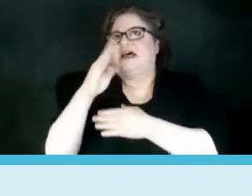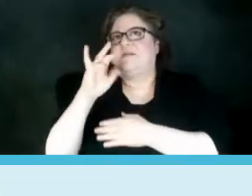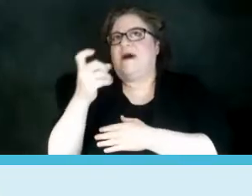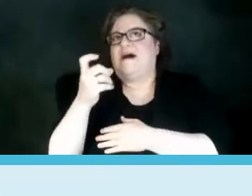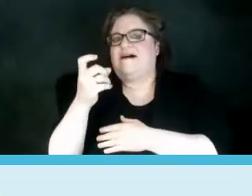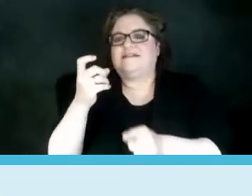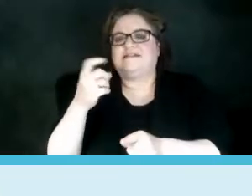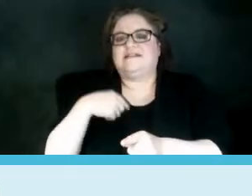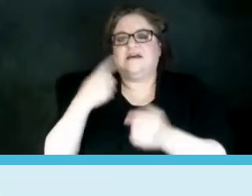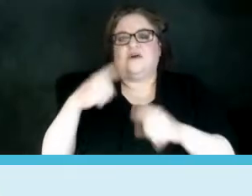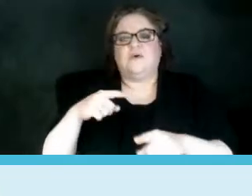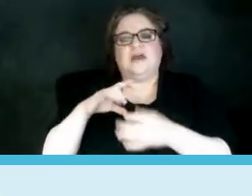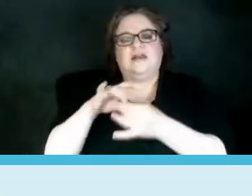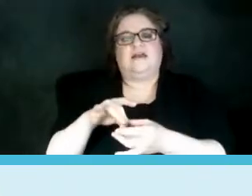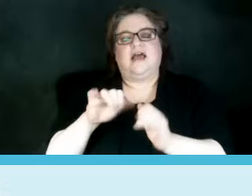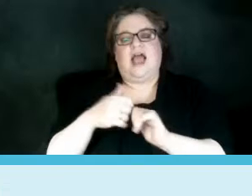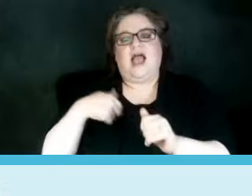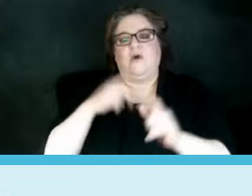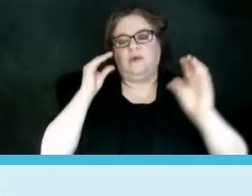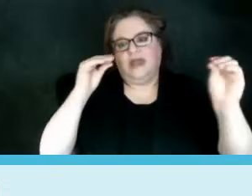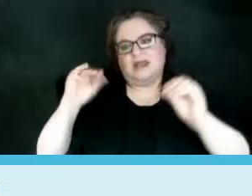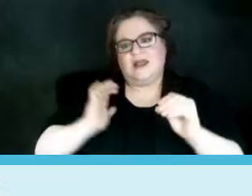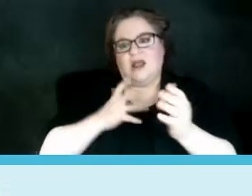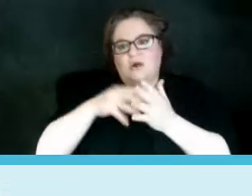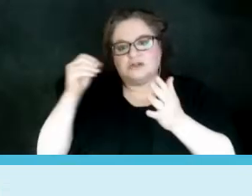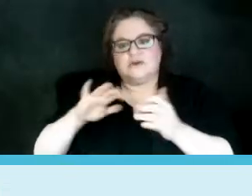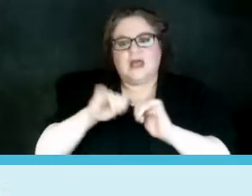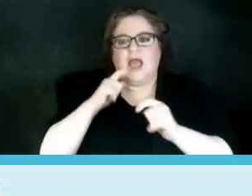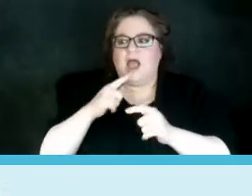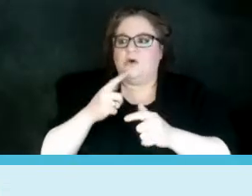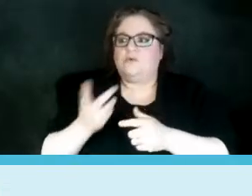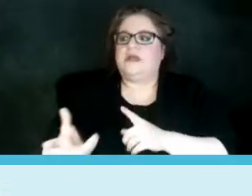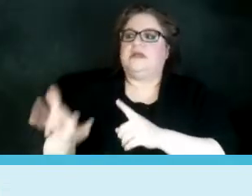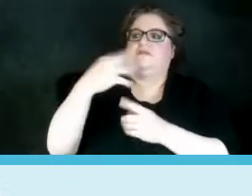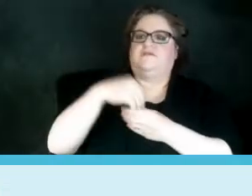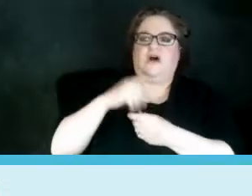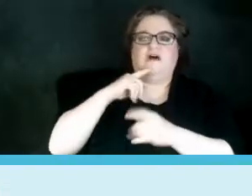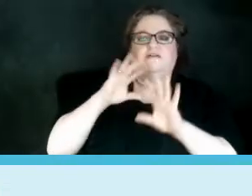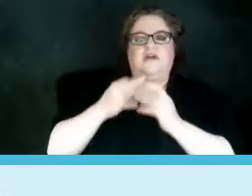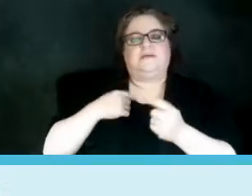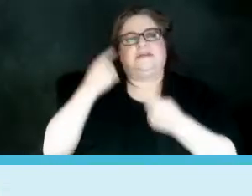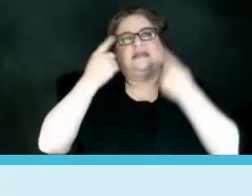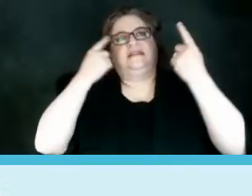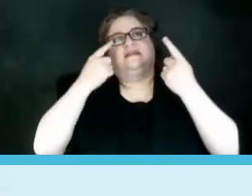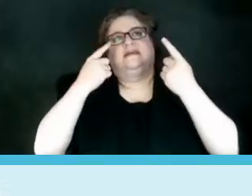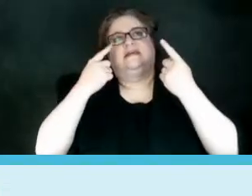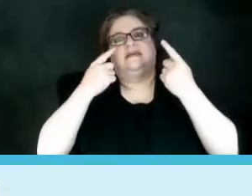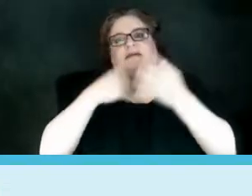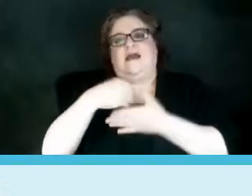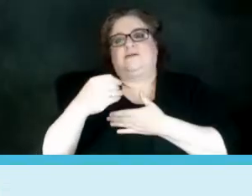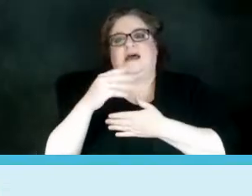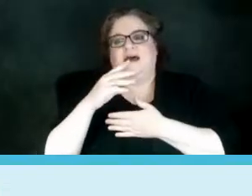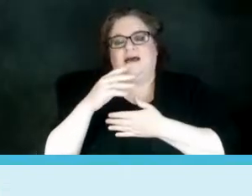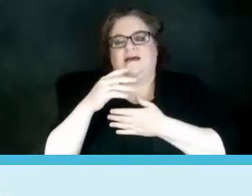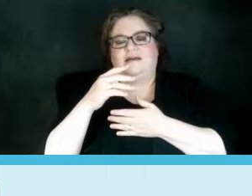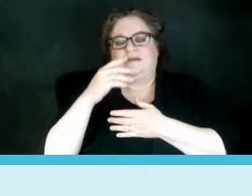comes to how we educate our students, how we engage our families, and also thinking outside the box of